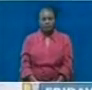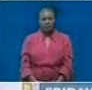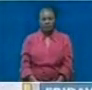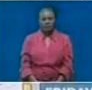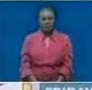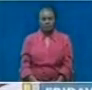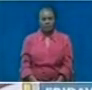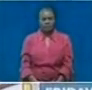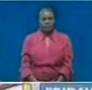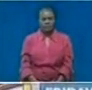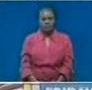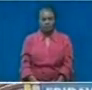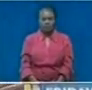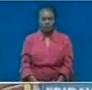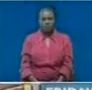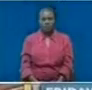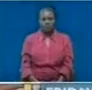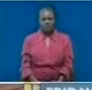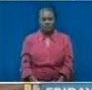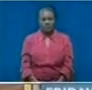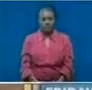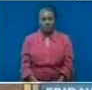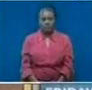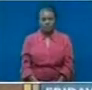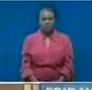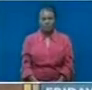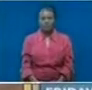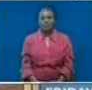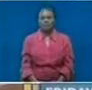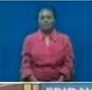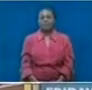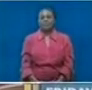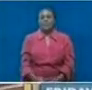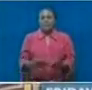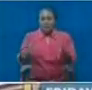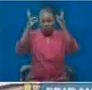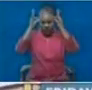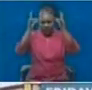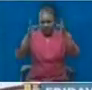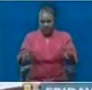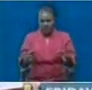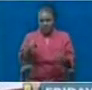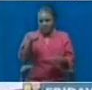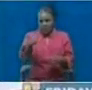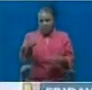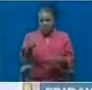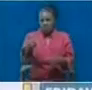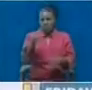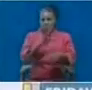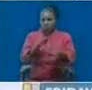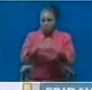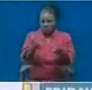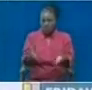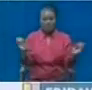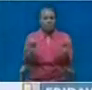No, we know who was a bad singer. Okay. So let's just, it's been decided that you were not nearly as good as you think you